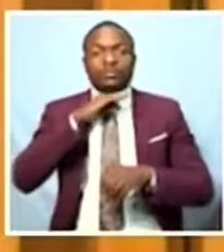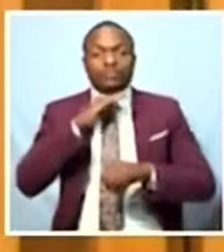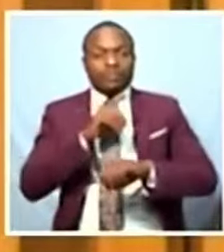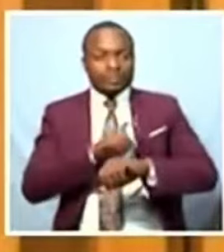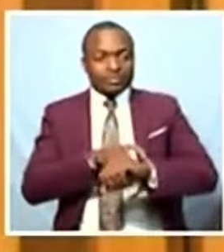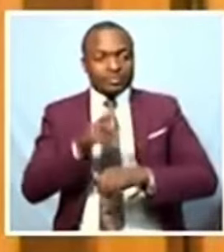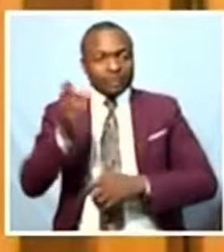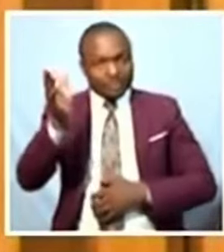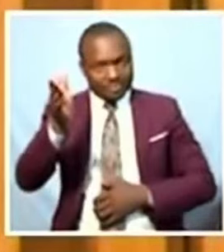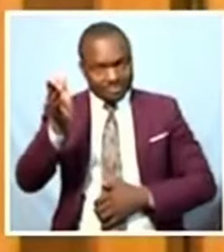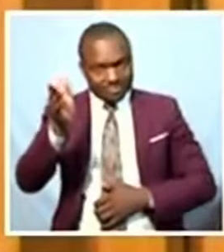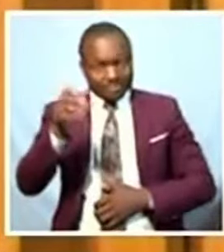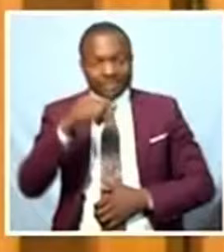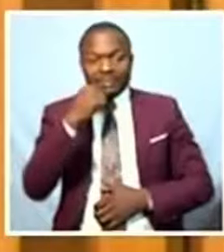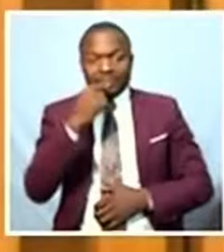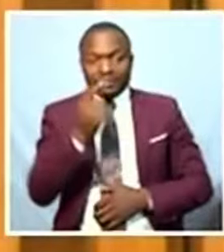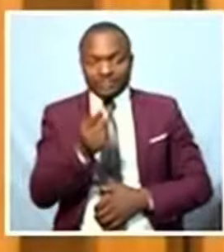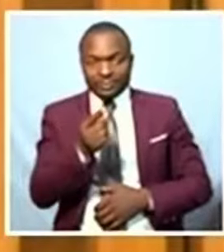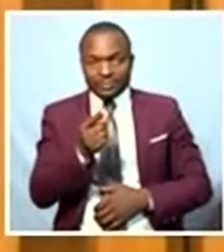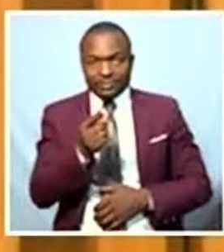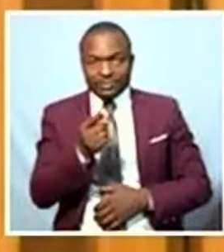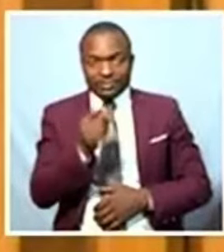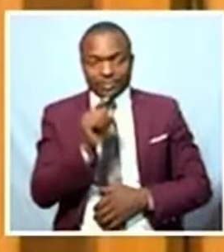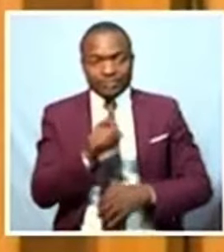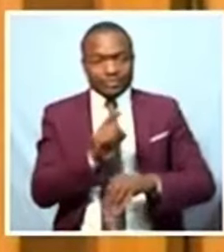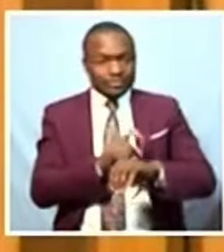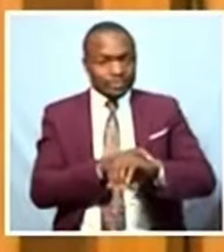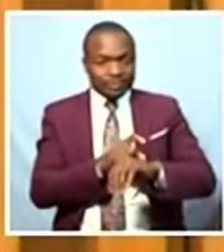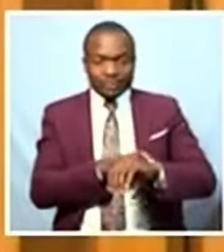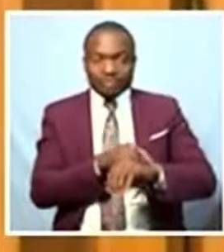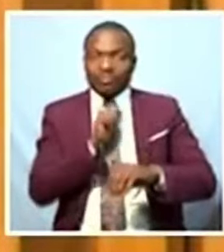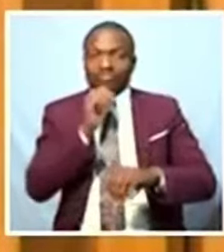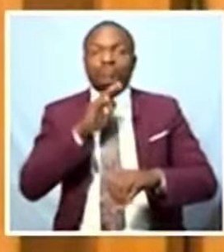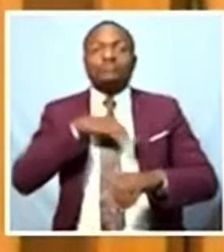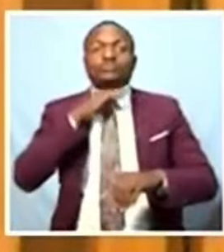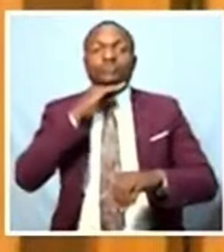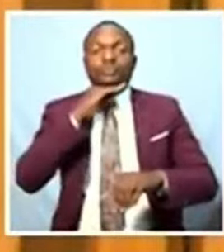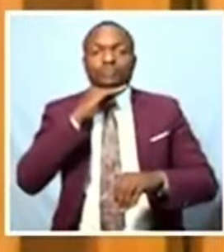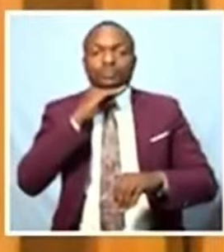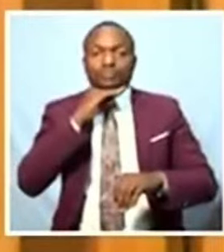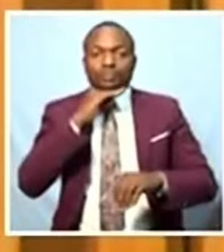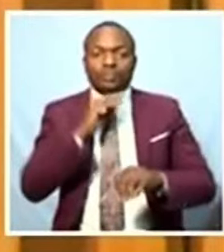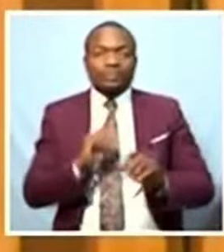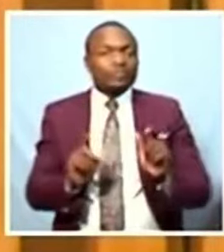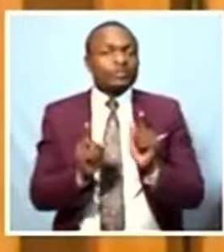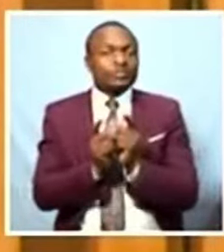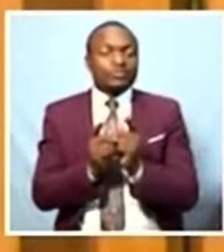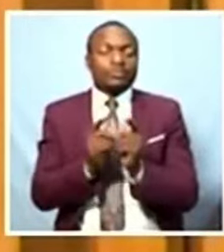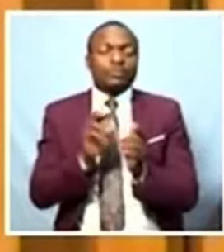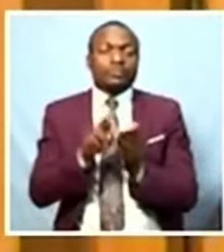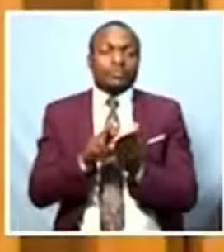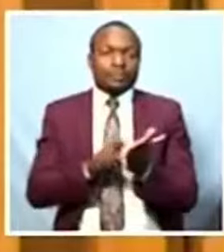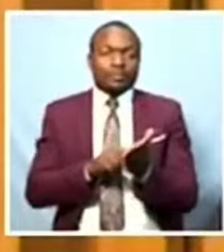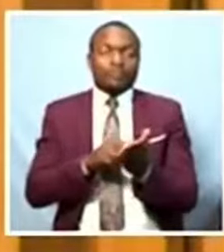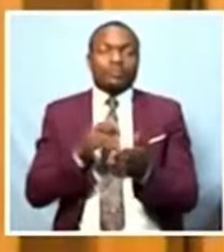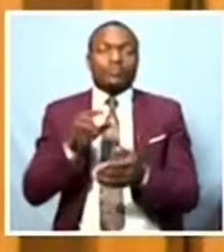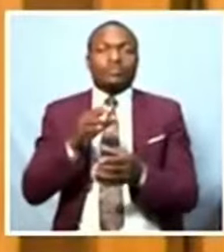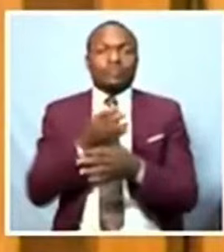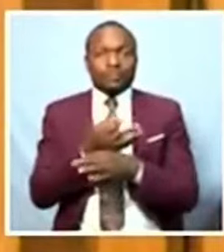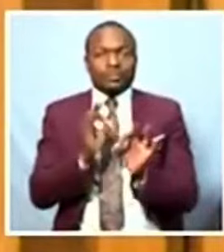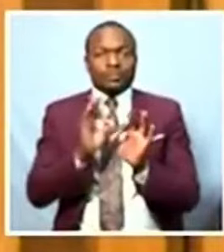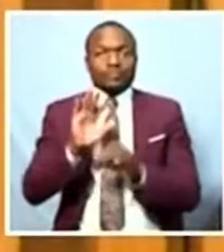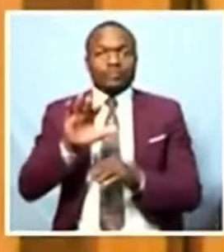He said the remaining window is insufficient to satisfy the statutory requirements of a free and fair